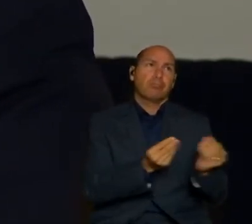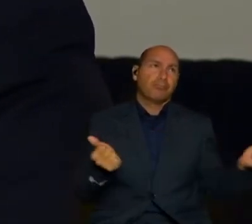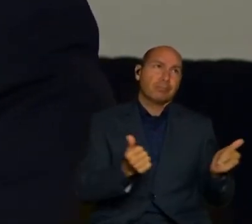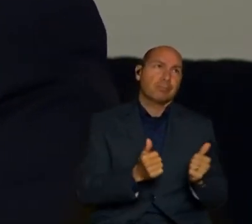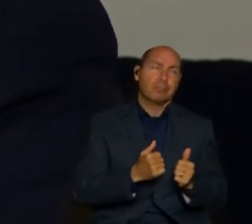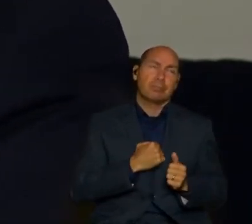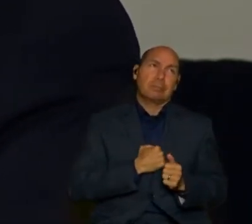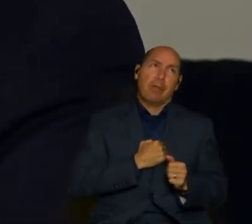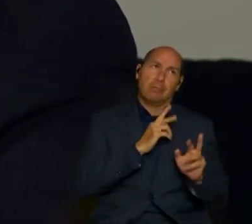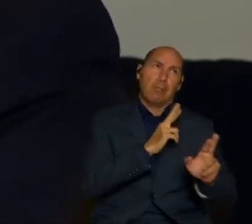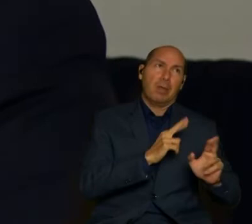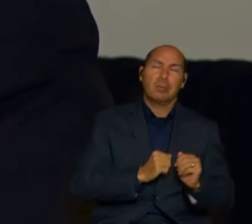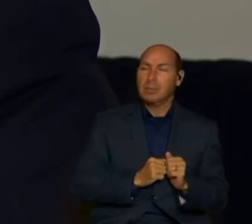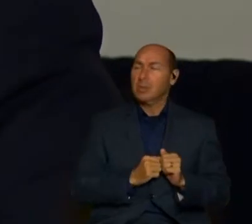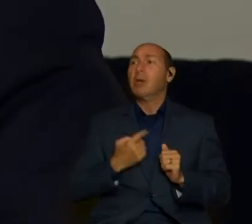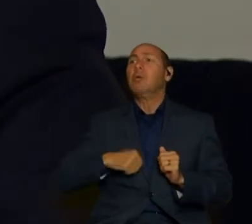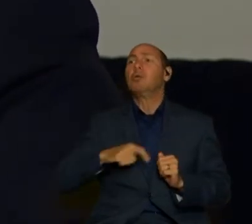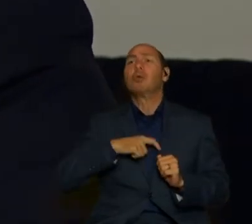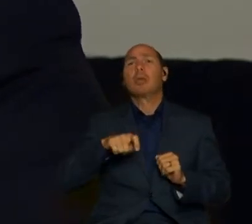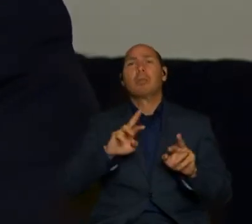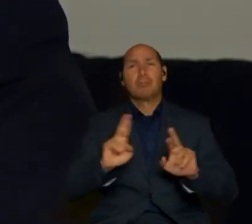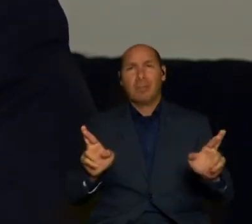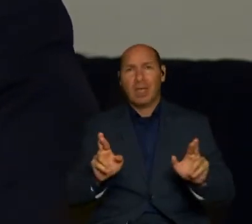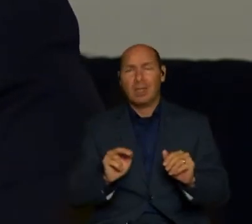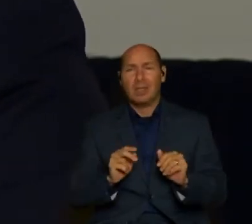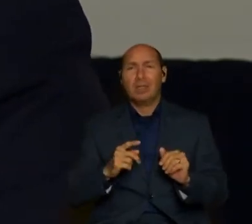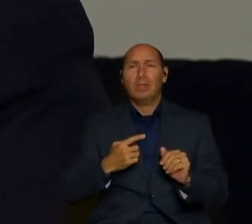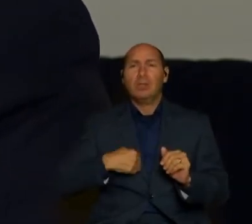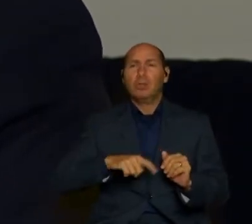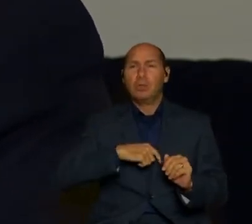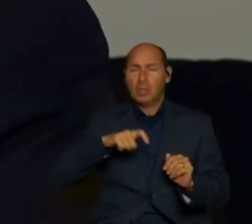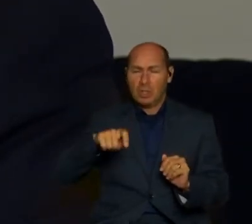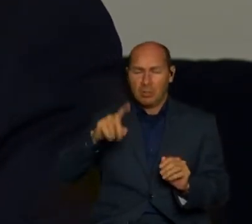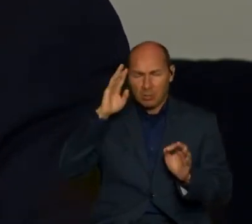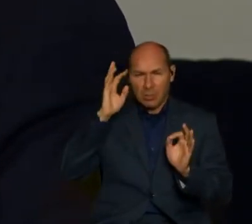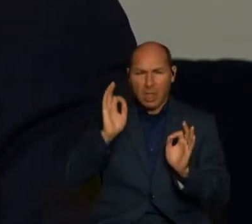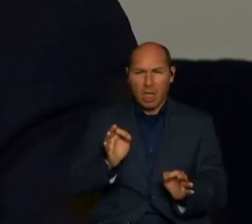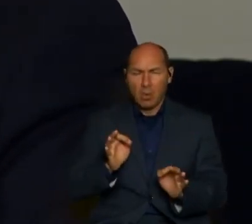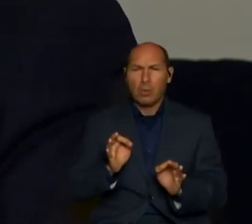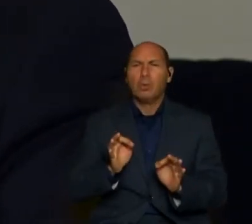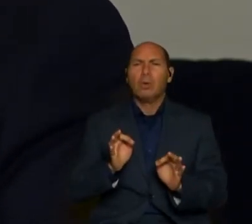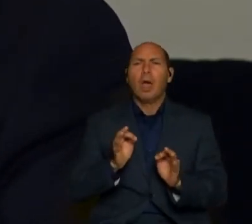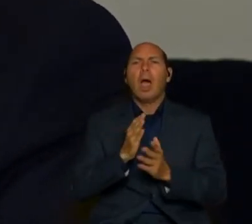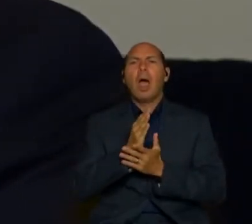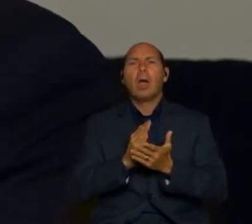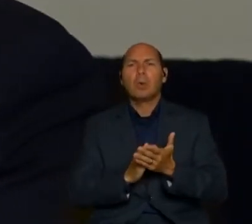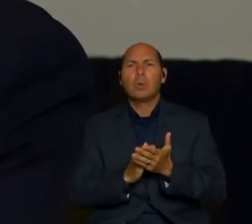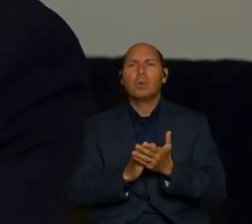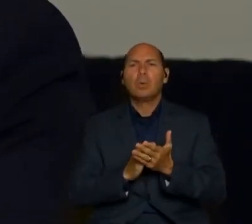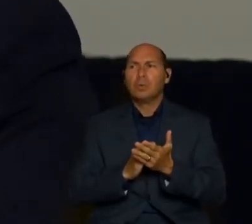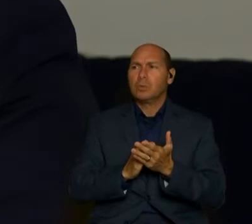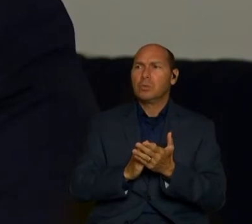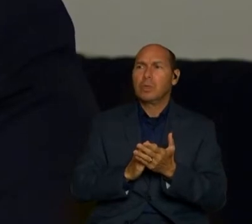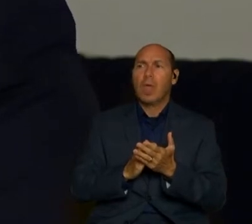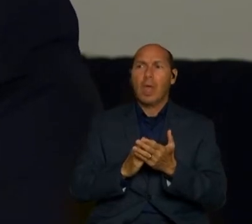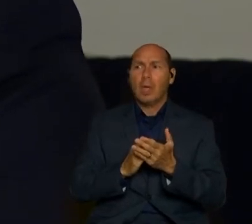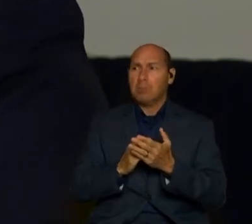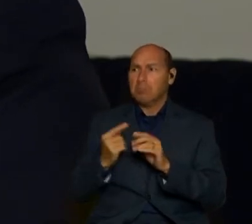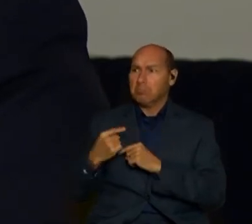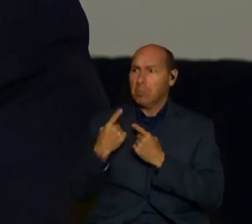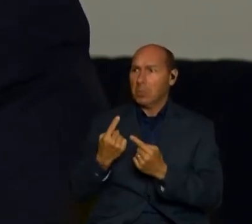able to do that, we have to be ready, and we have to make sure that some of the good things that have